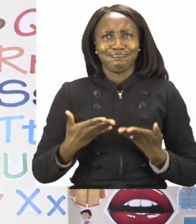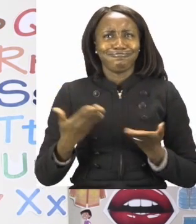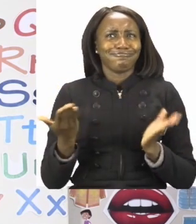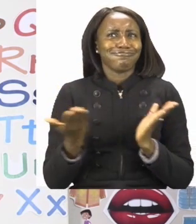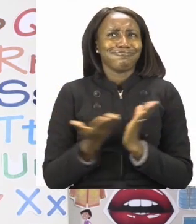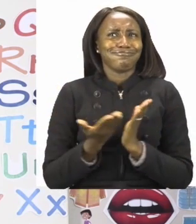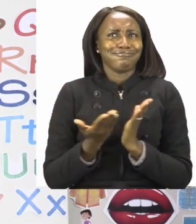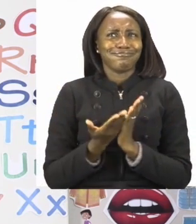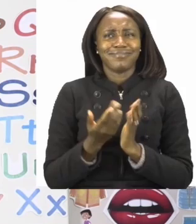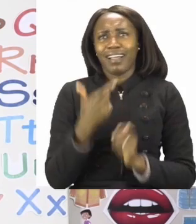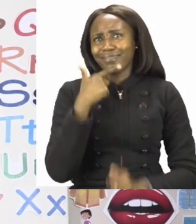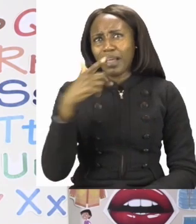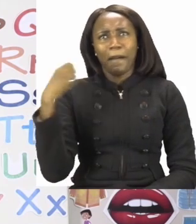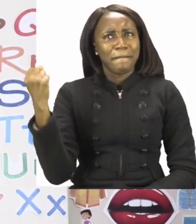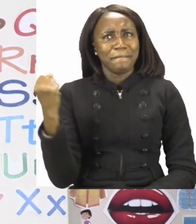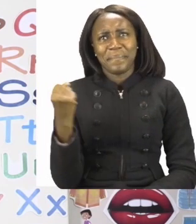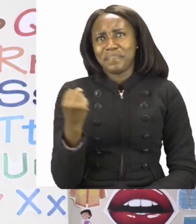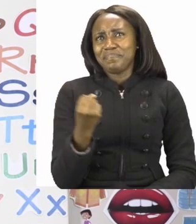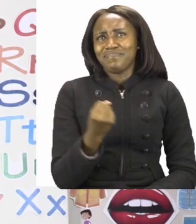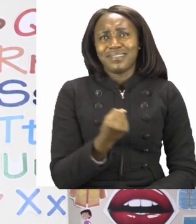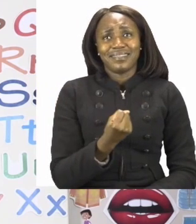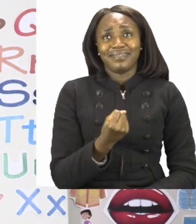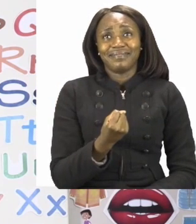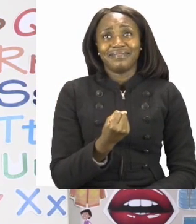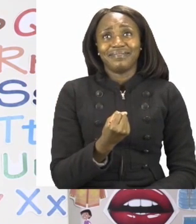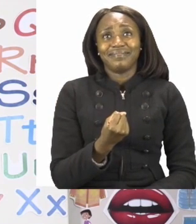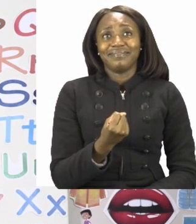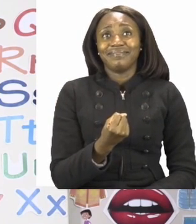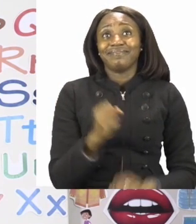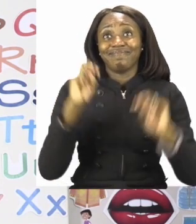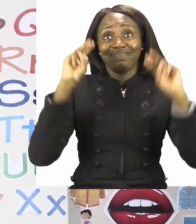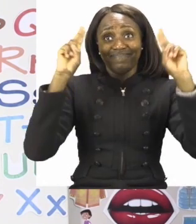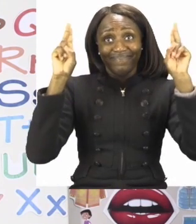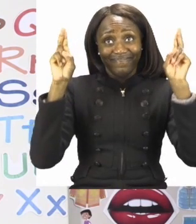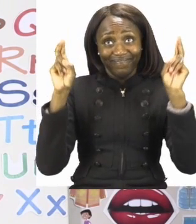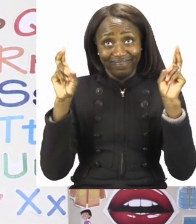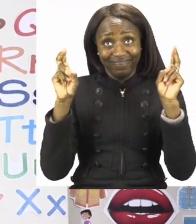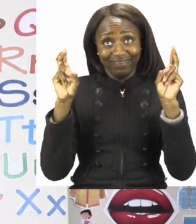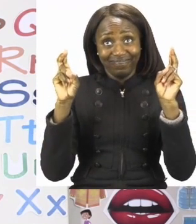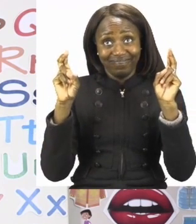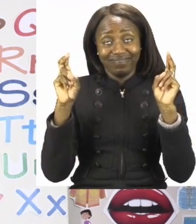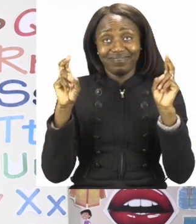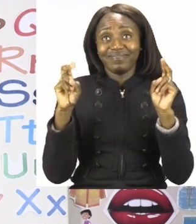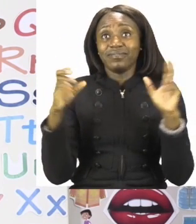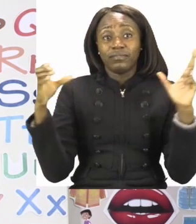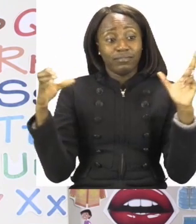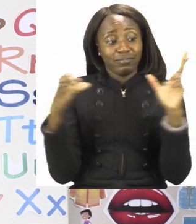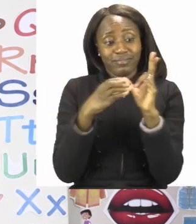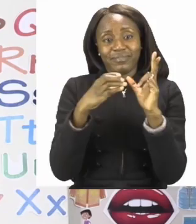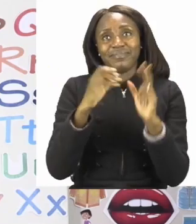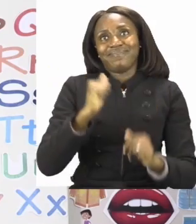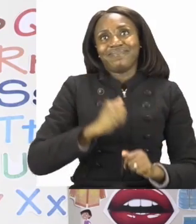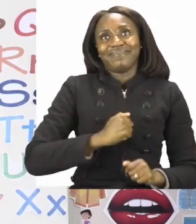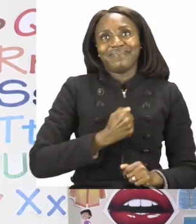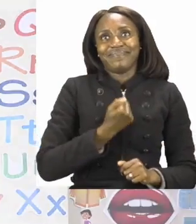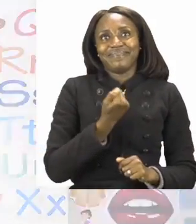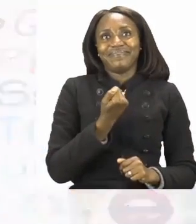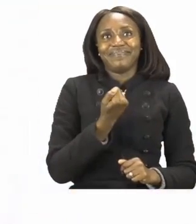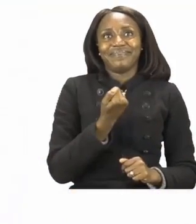you so much for joining me today. Our theme this week is My